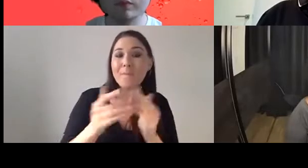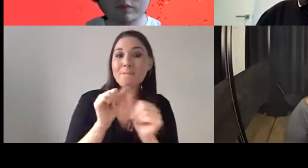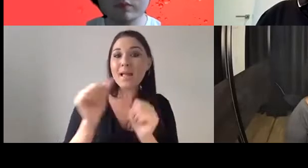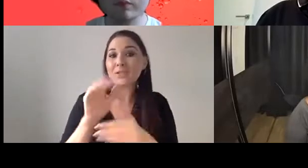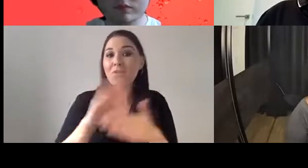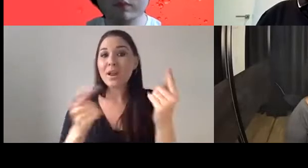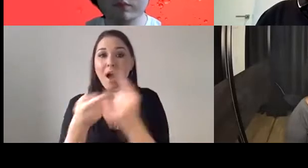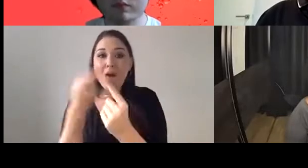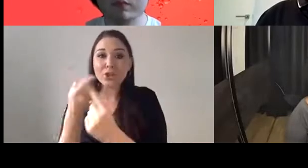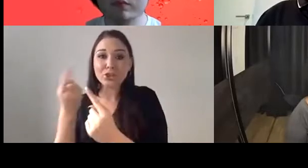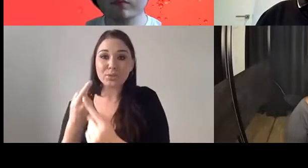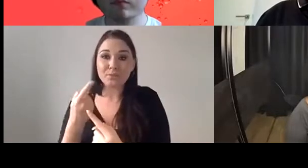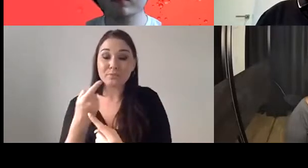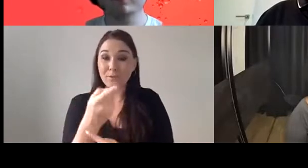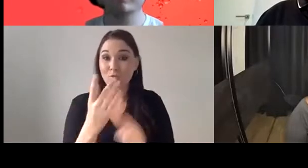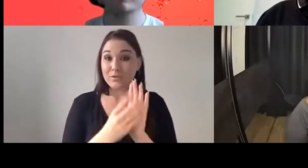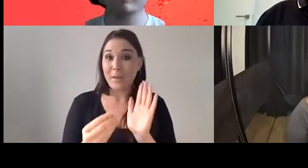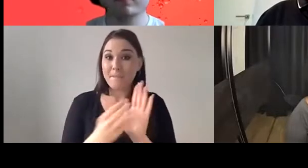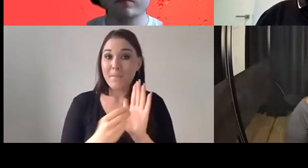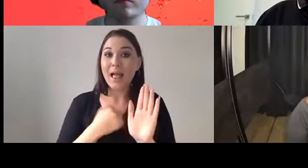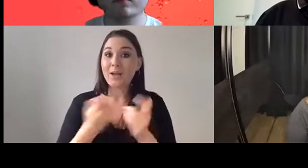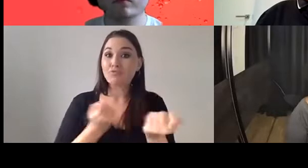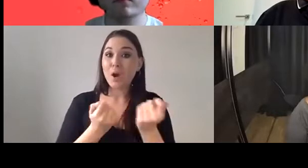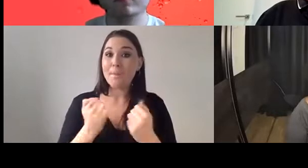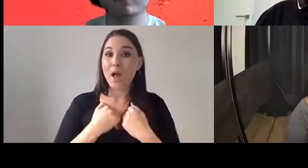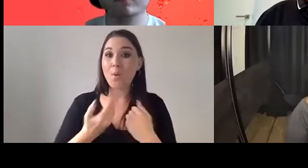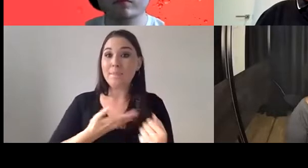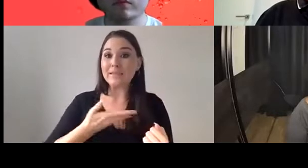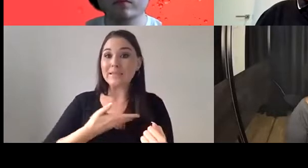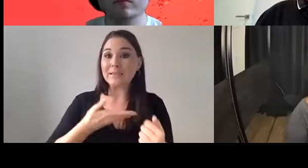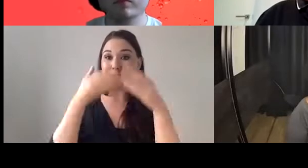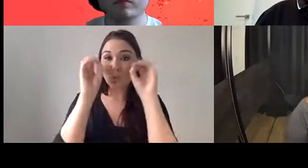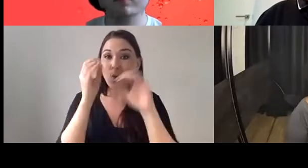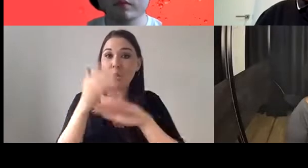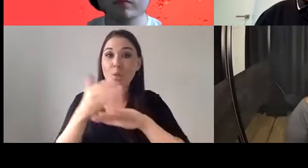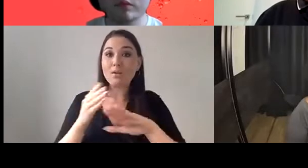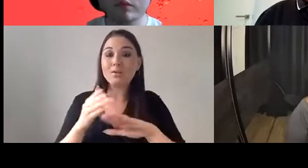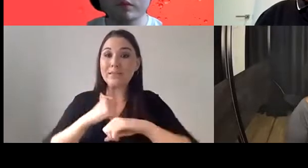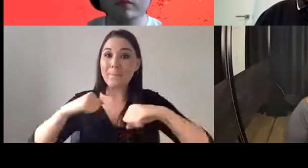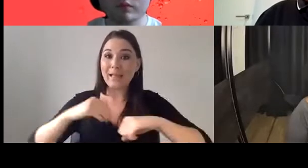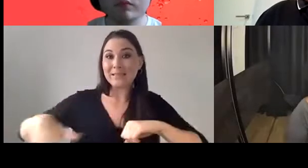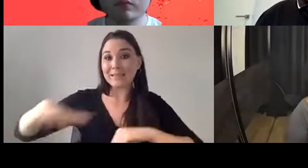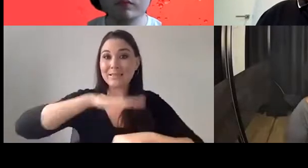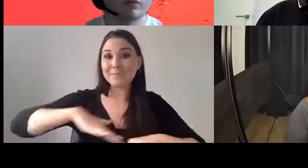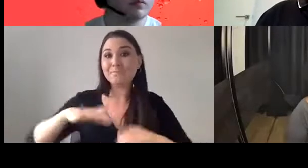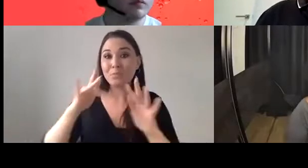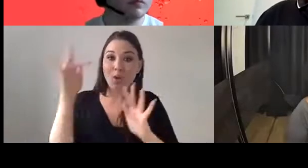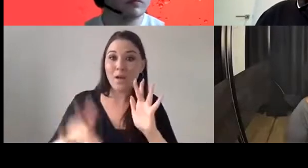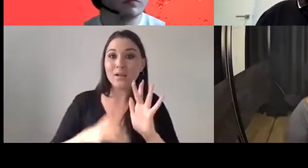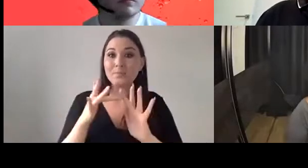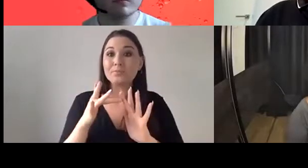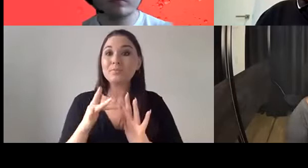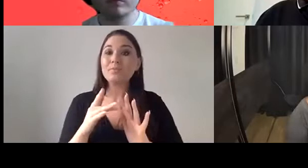So for example, I run my own business off of the Google workplace platform. One